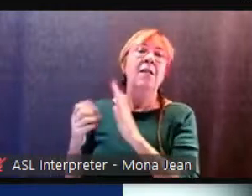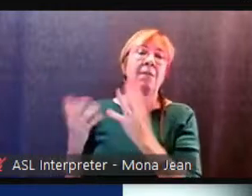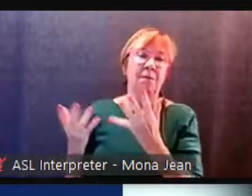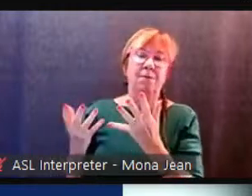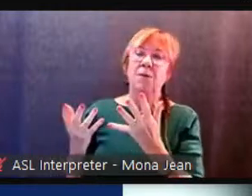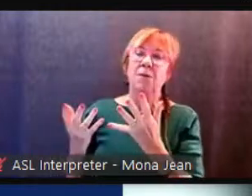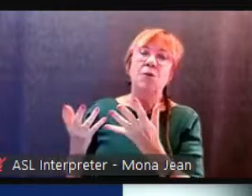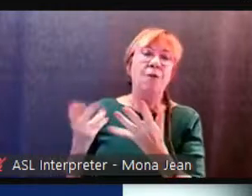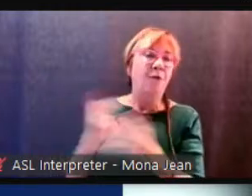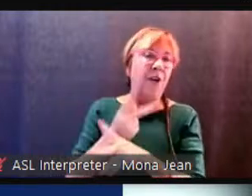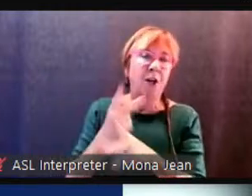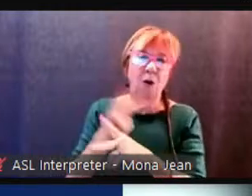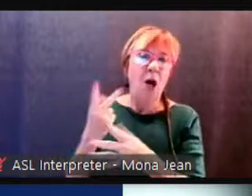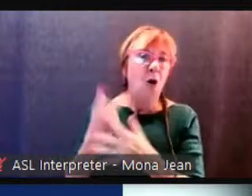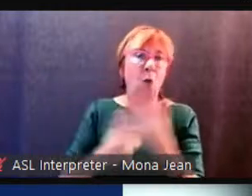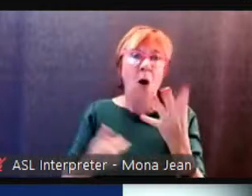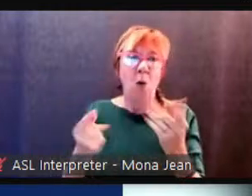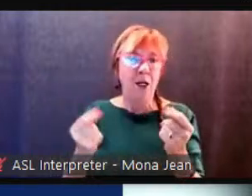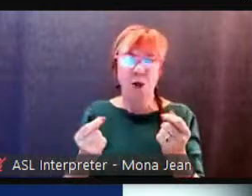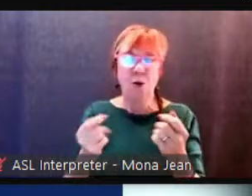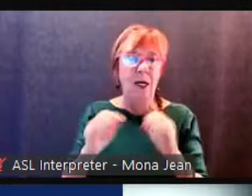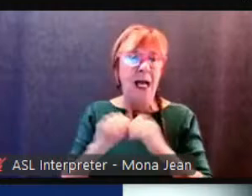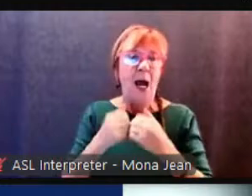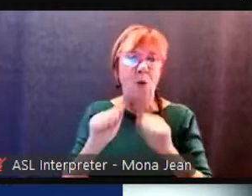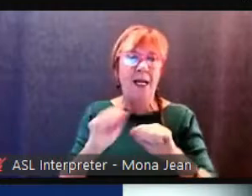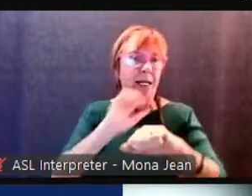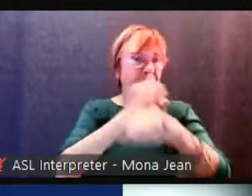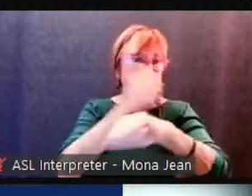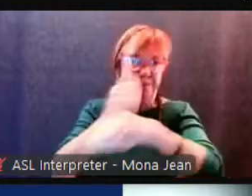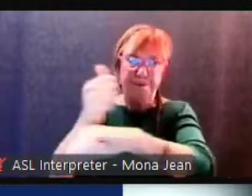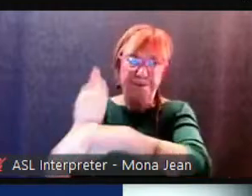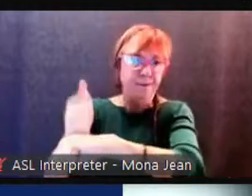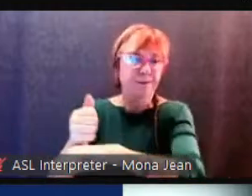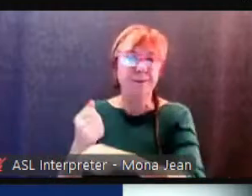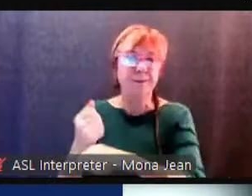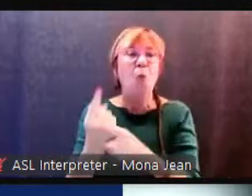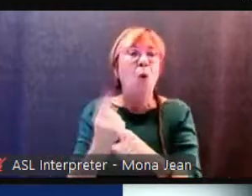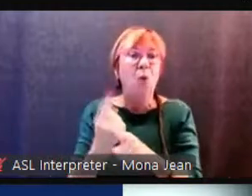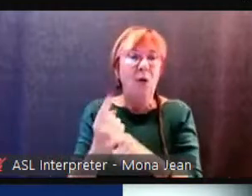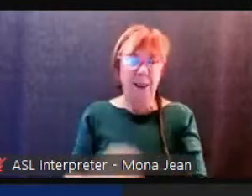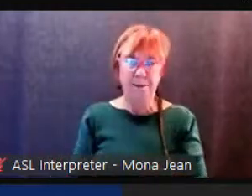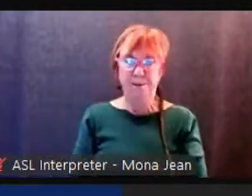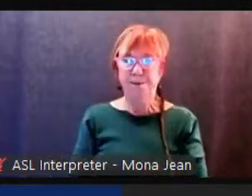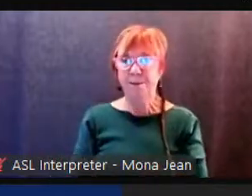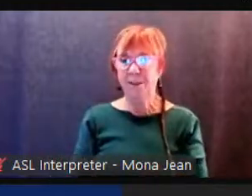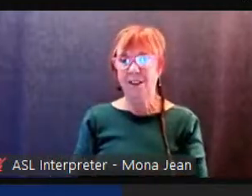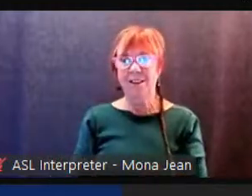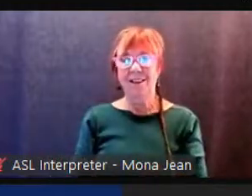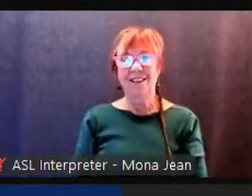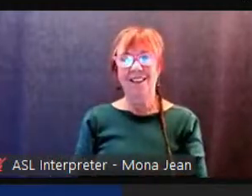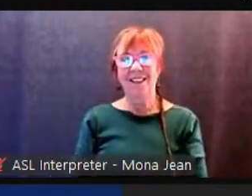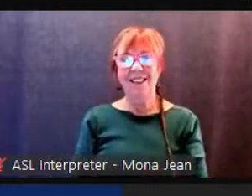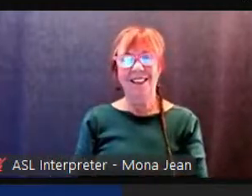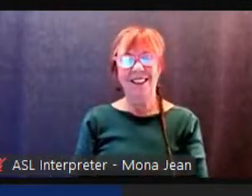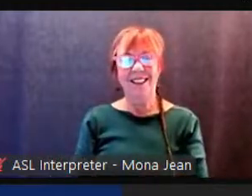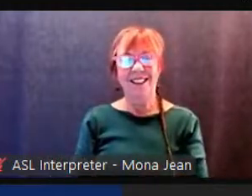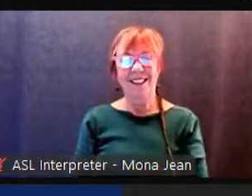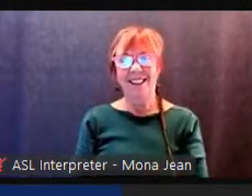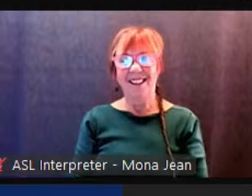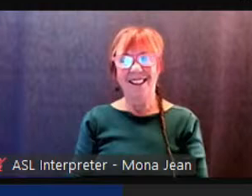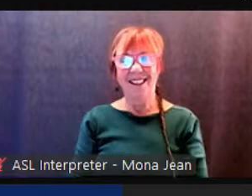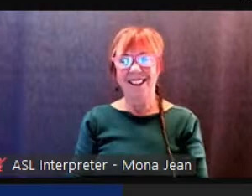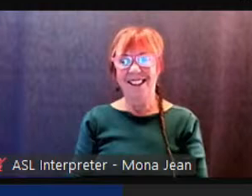state departments to ensure that we implement that order as appropriately as possible. Thank you. And the